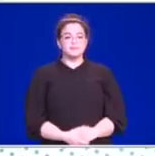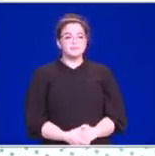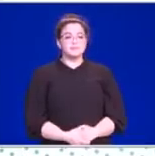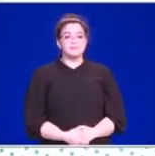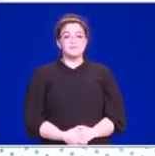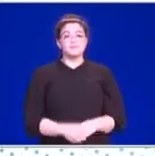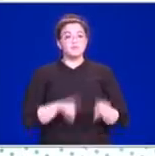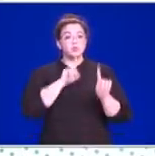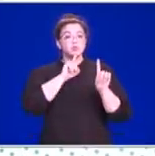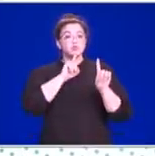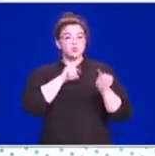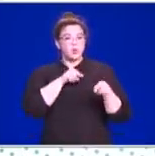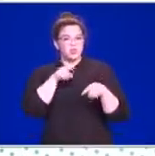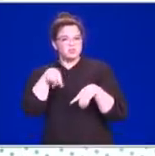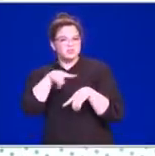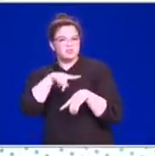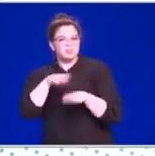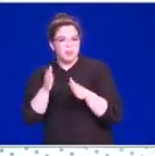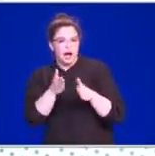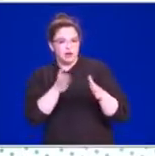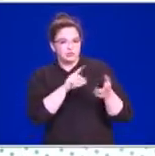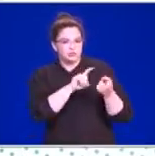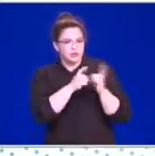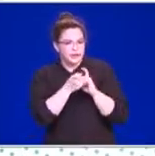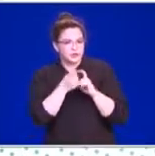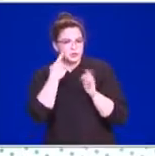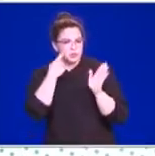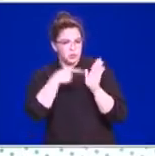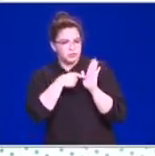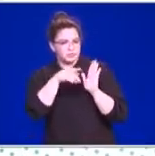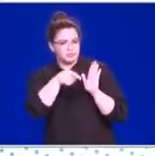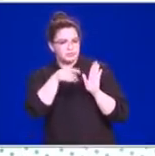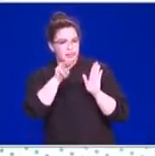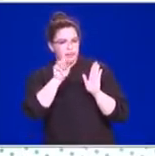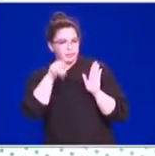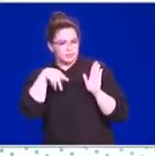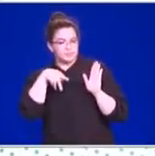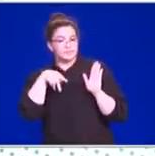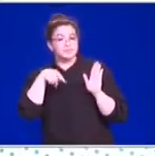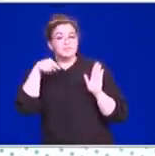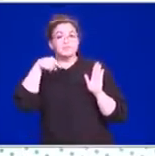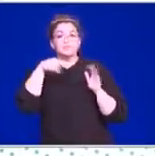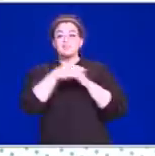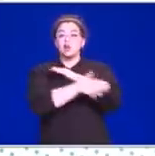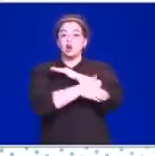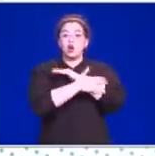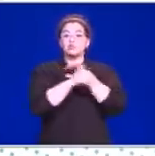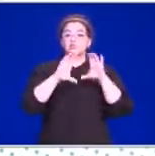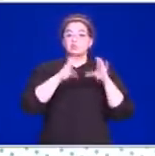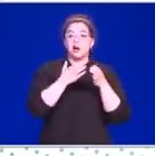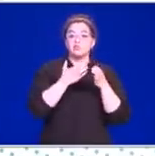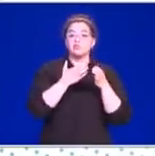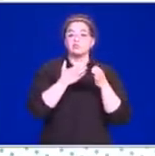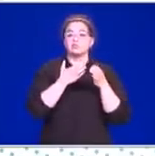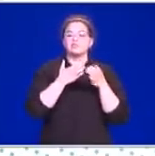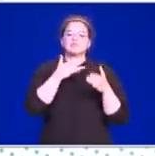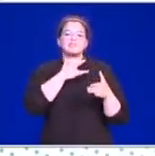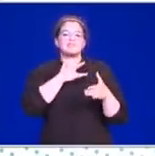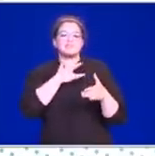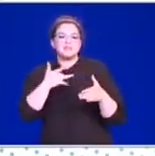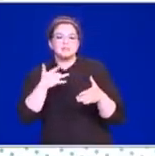As a result of the patterns of population change seen in the prior maps, the country's population is increasingly